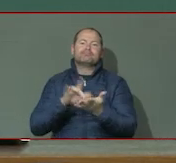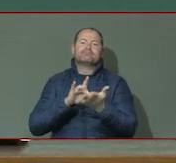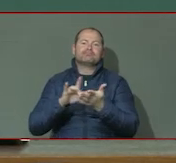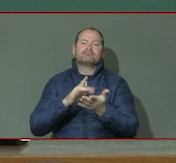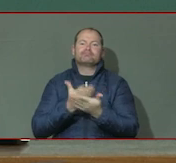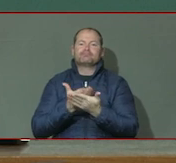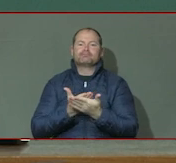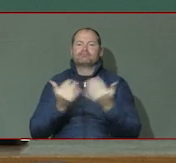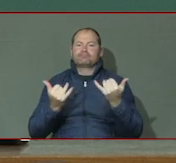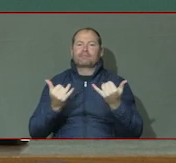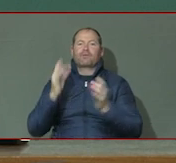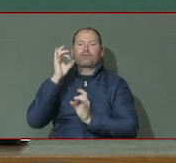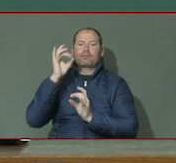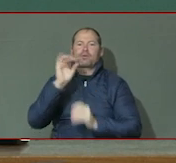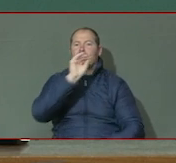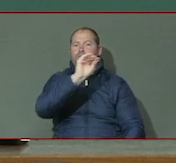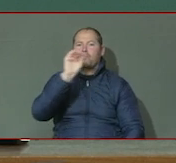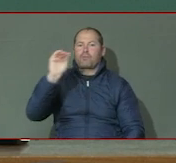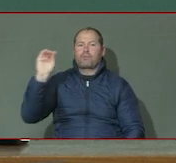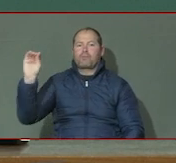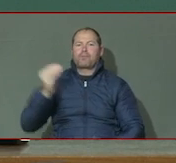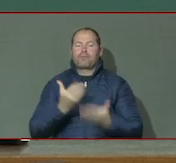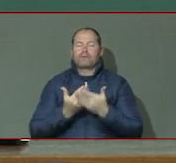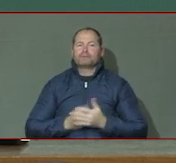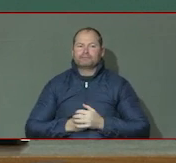was 286